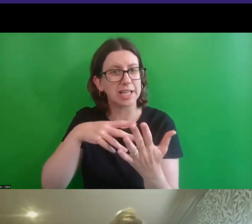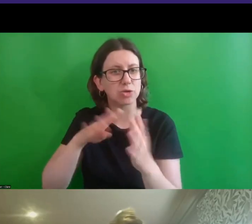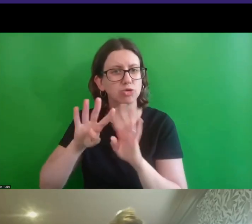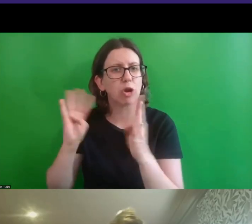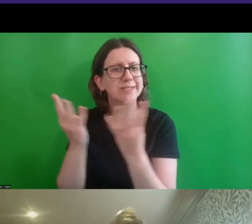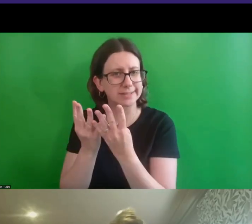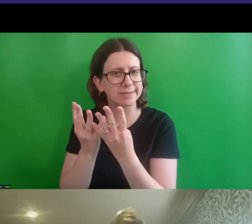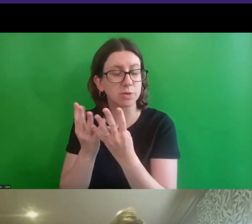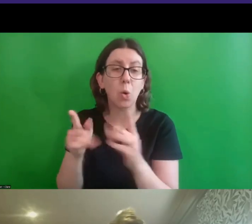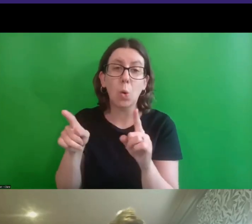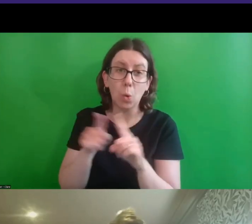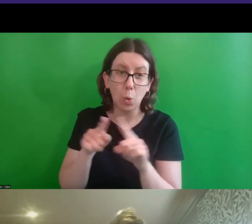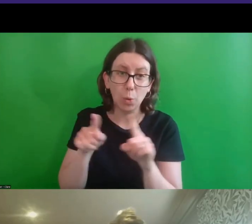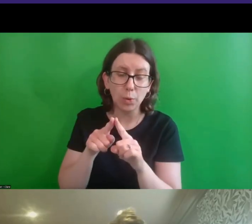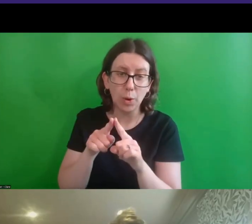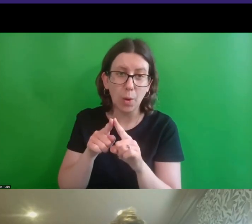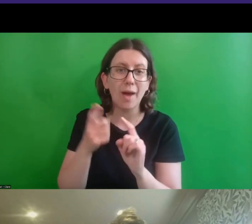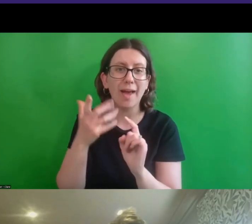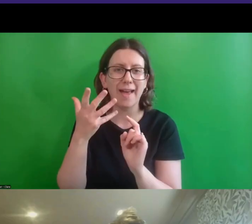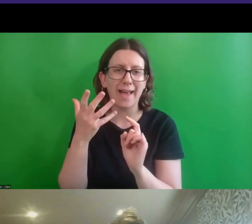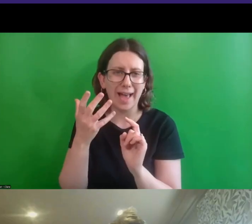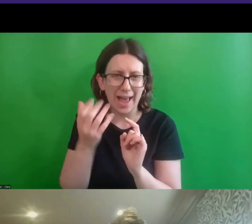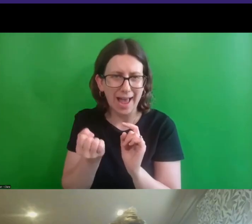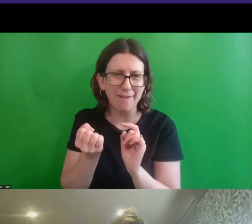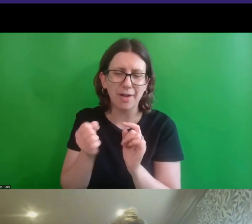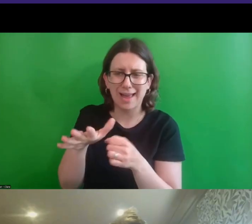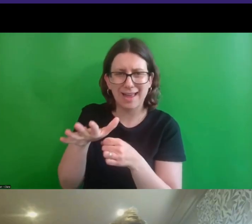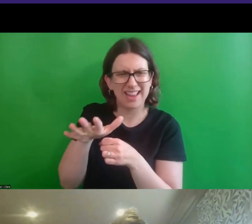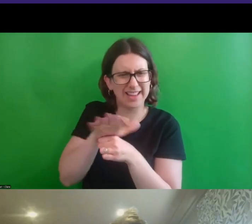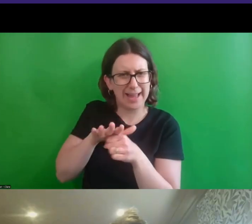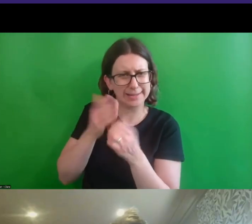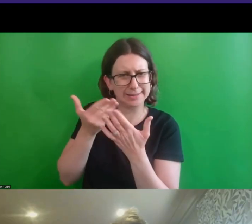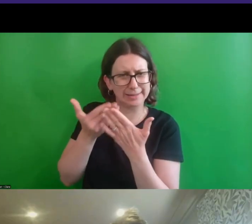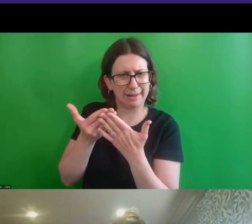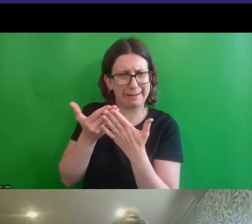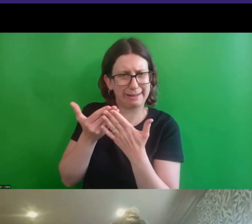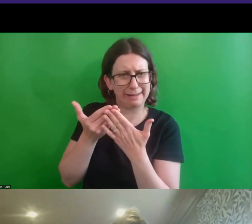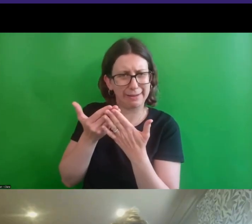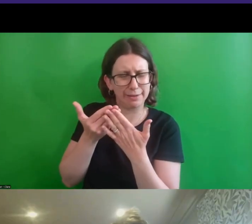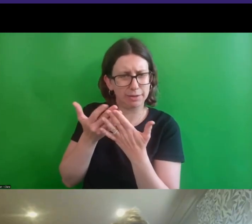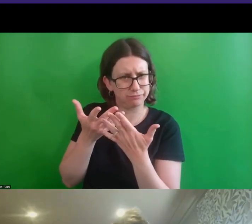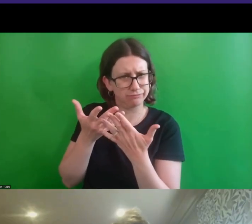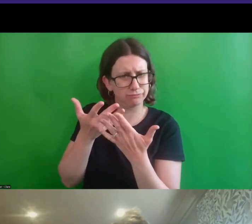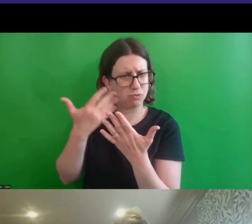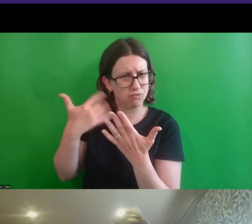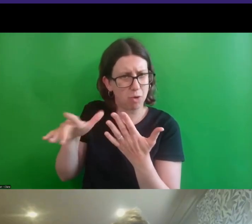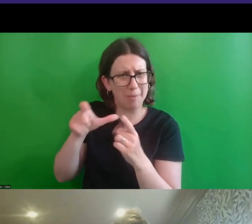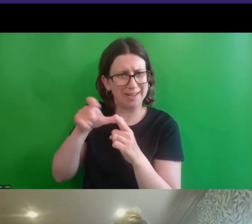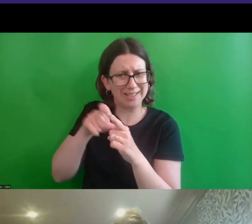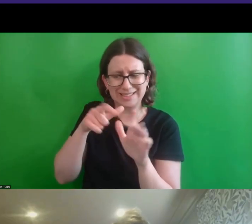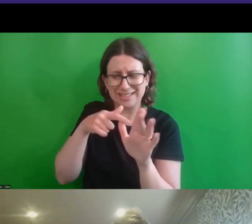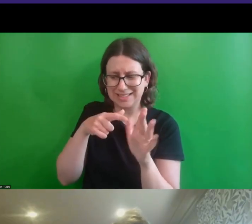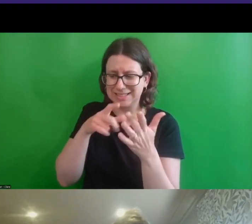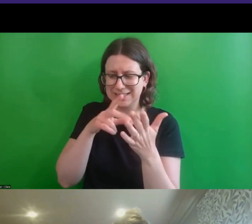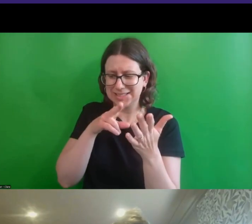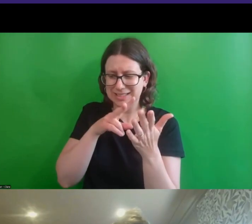also thrilled to be joined by a kind of case study in practice, and that's Daniel Tyler McTighe